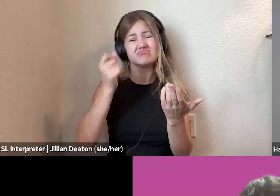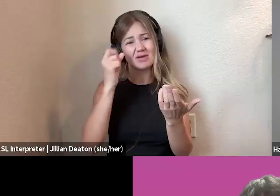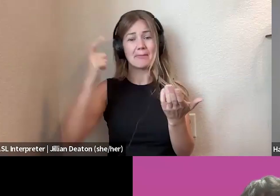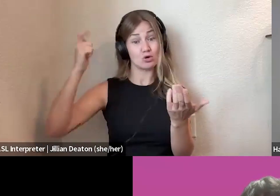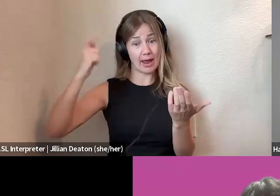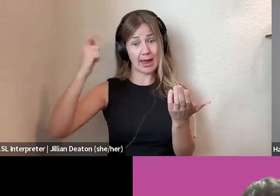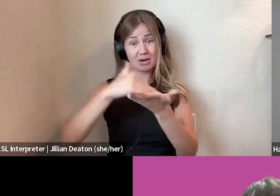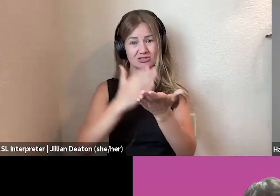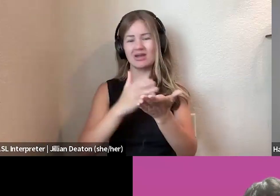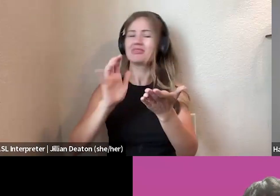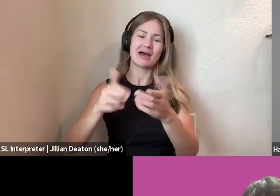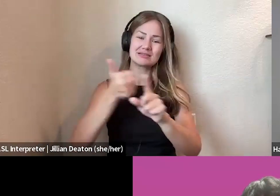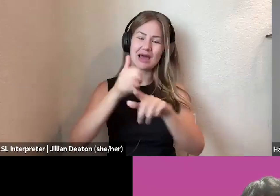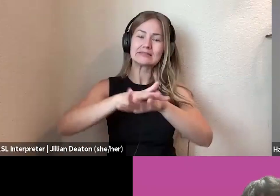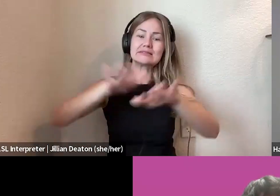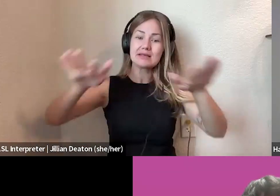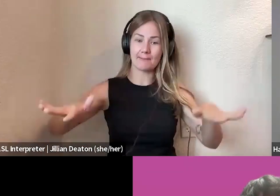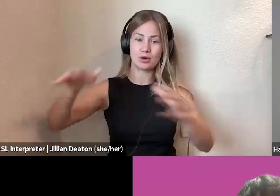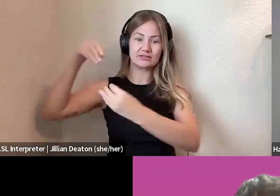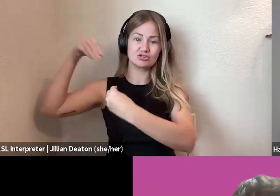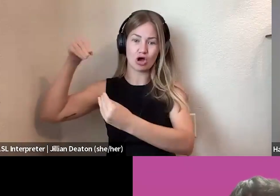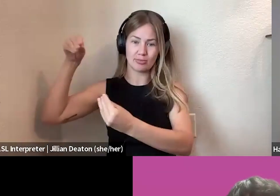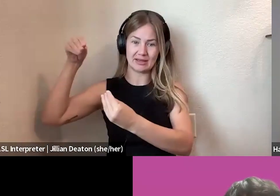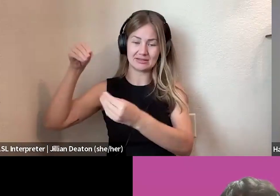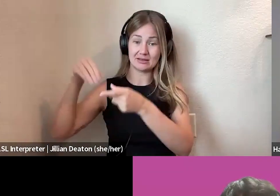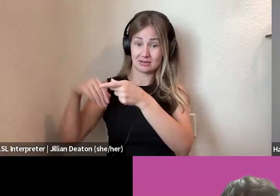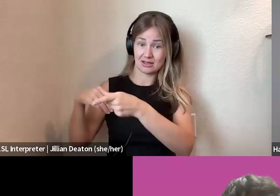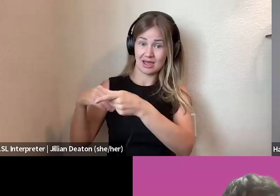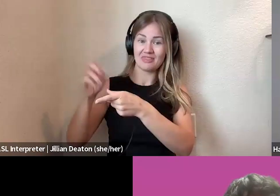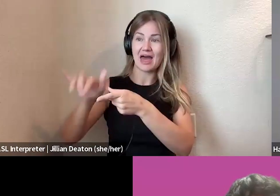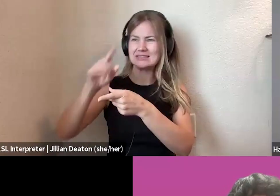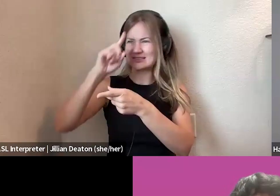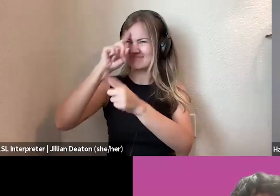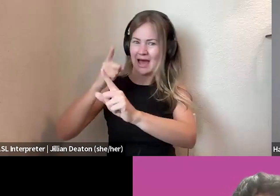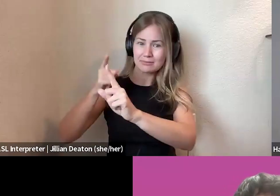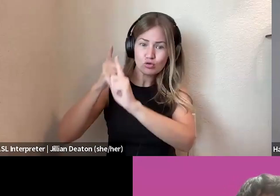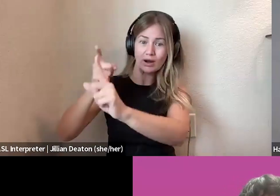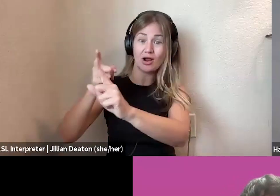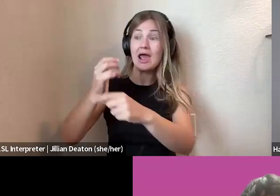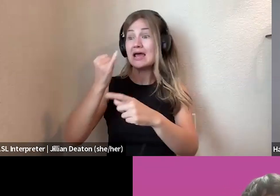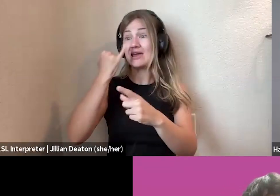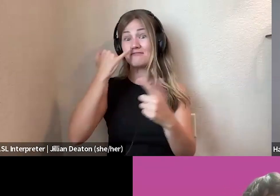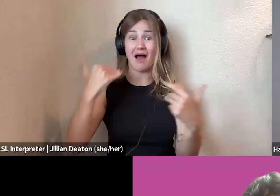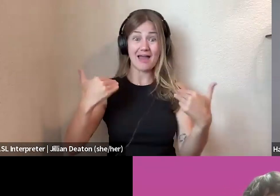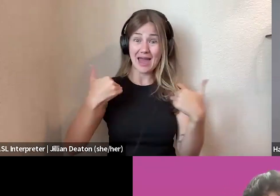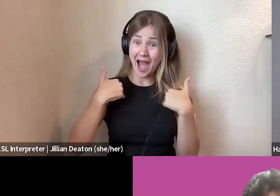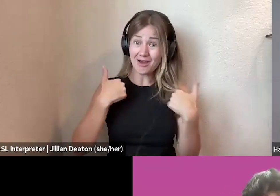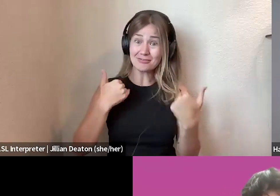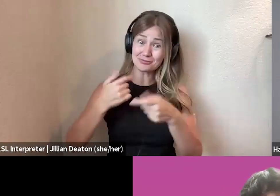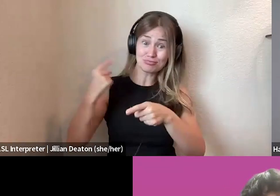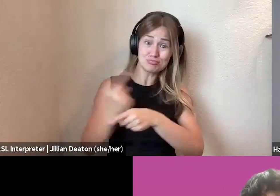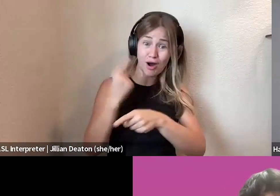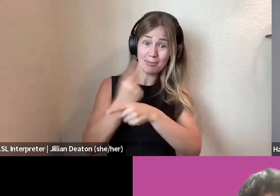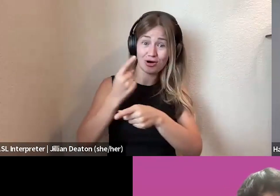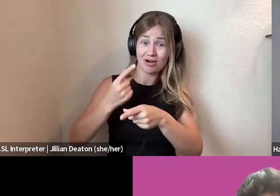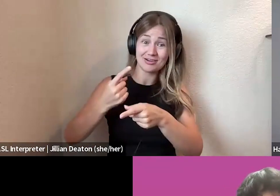separate document. They are aspirational. You are telling the foundation, if I had the resources to do this right,